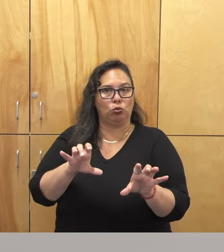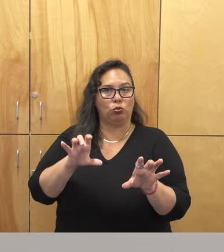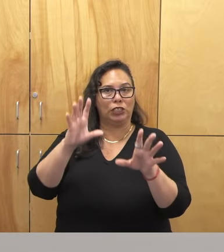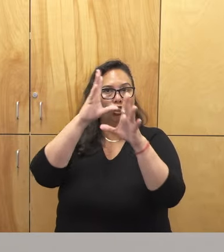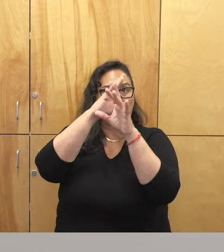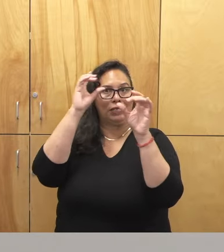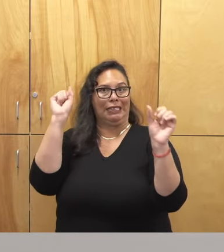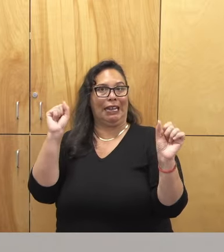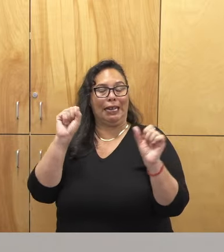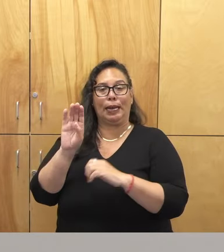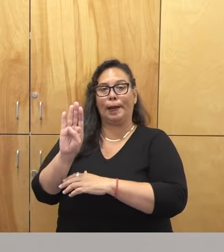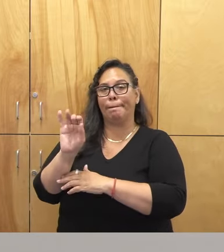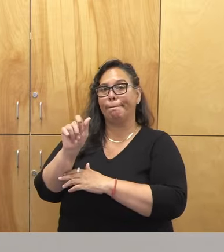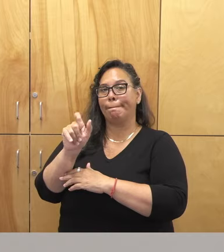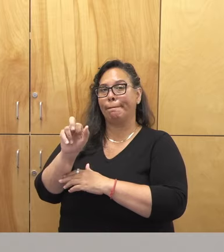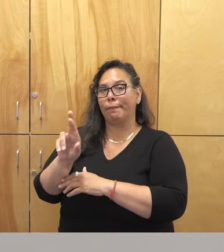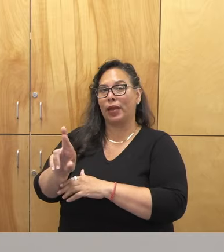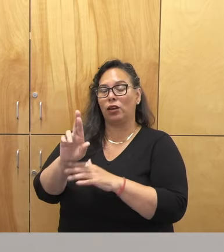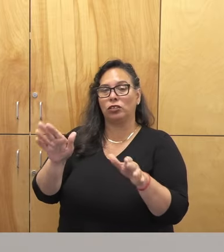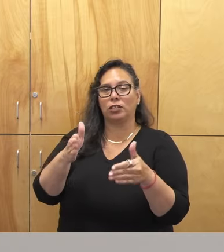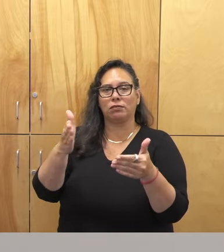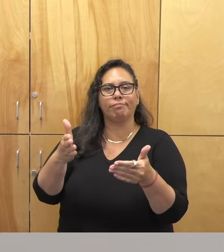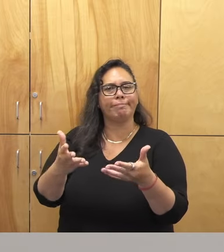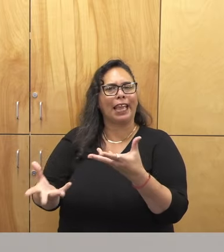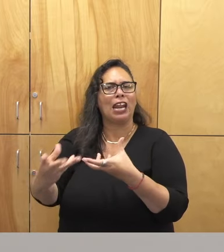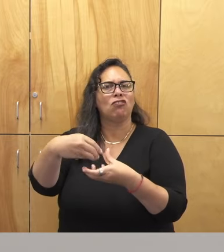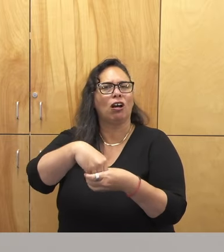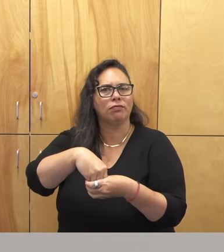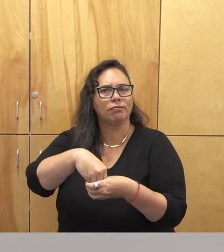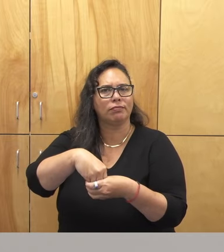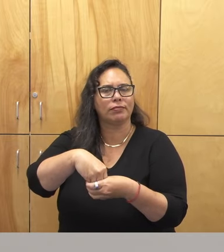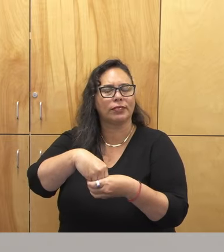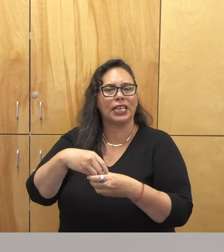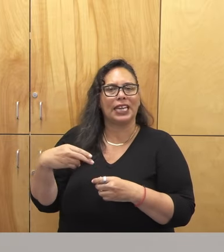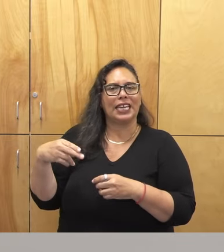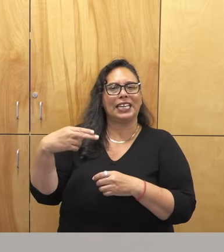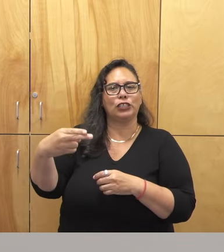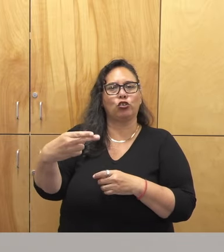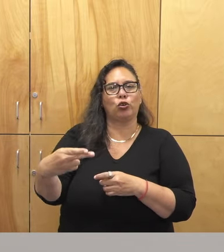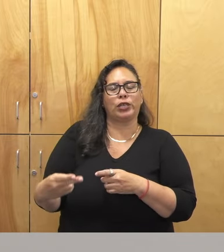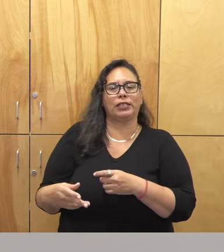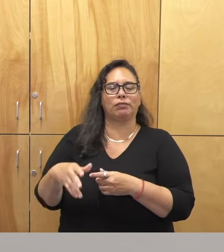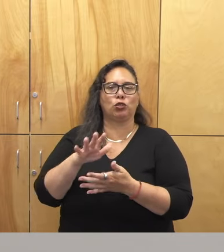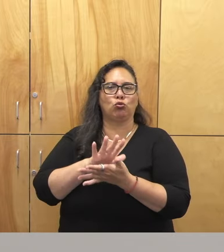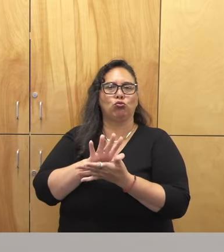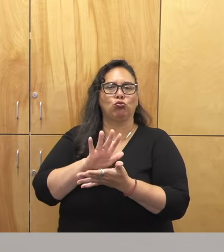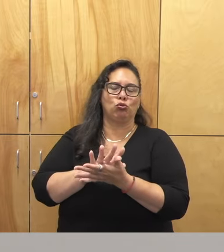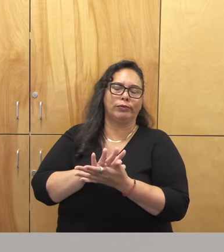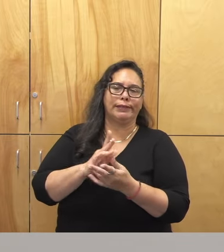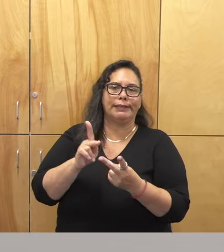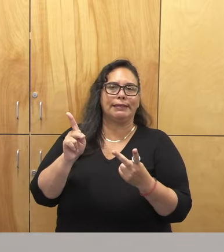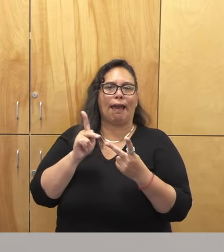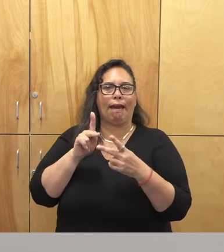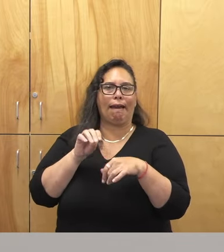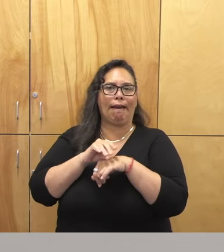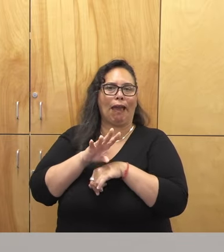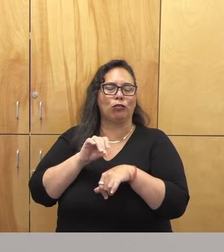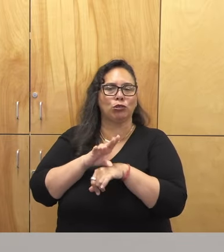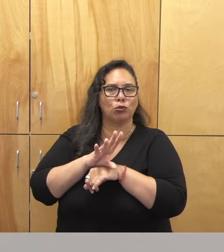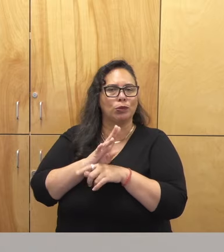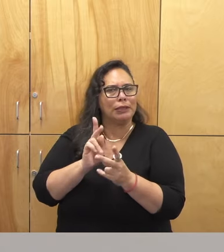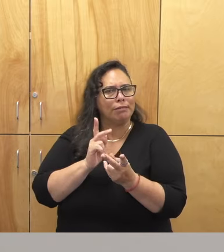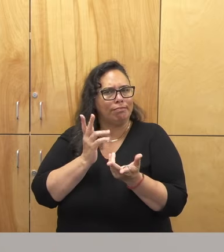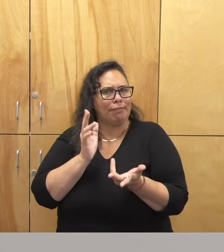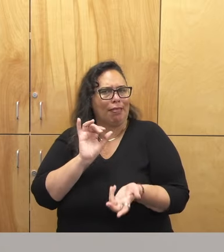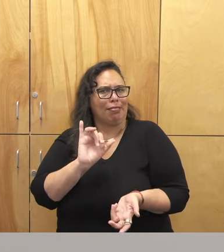is suggesting, which is to become involved. Historically, the school site councils were places where there was a lot